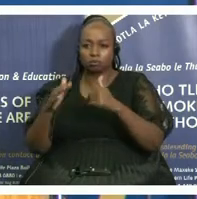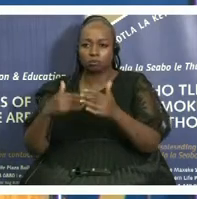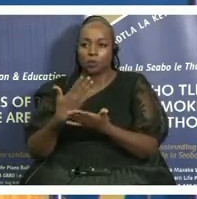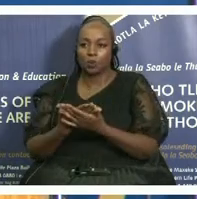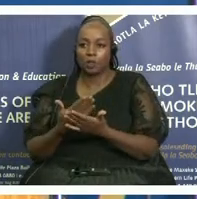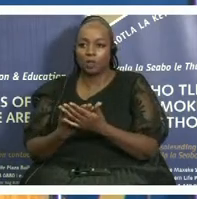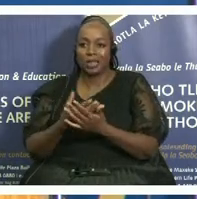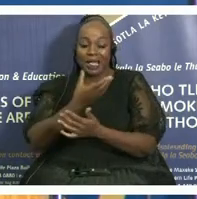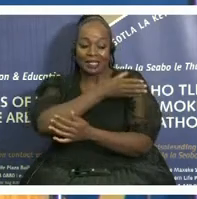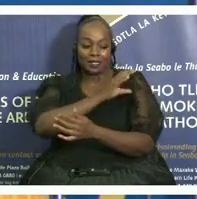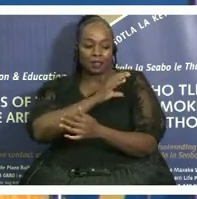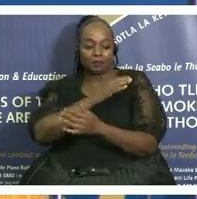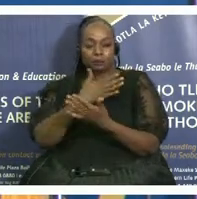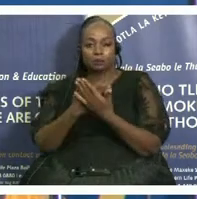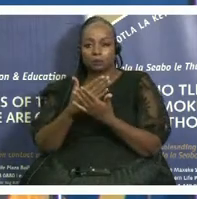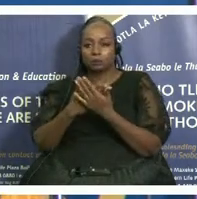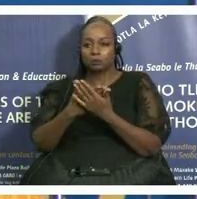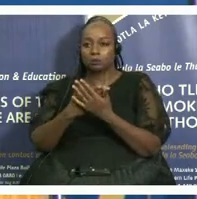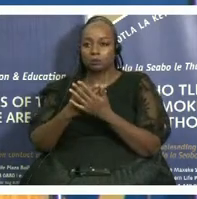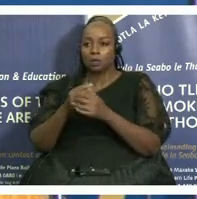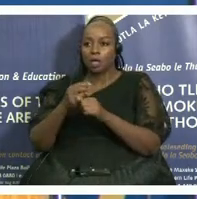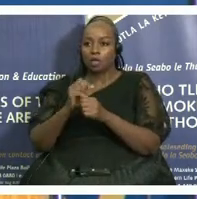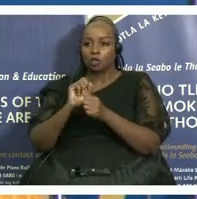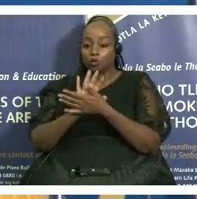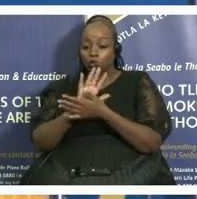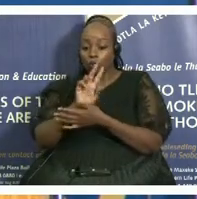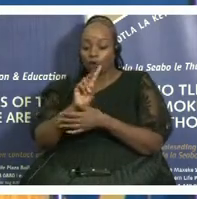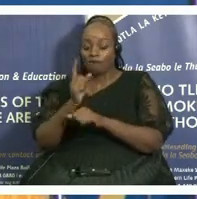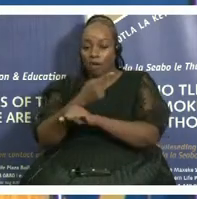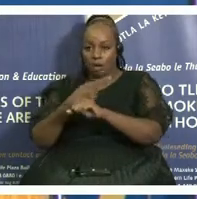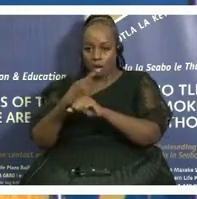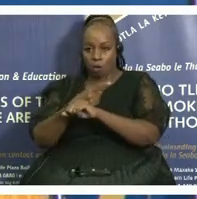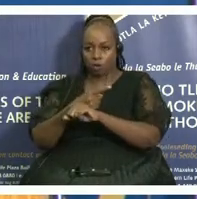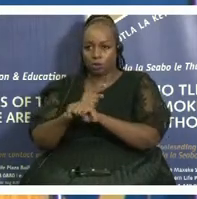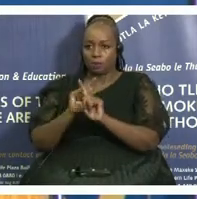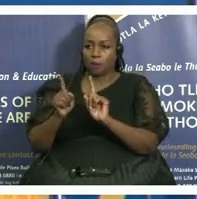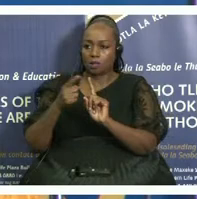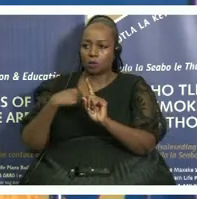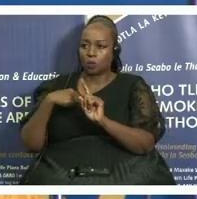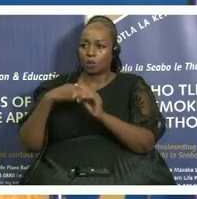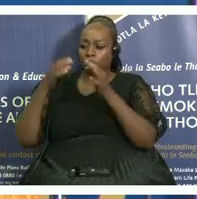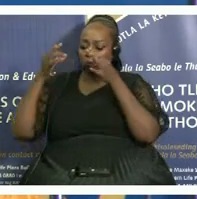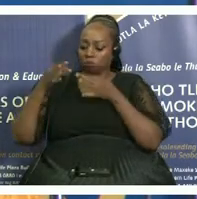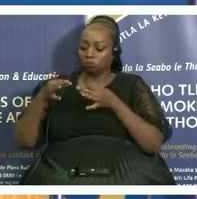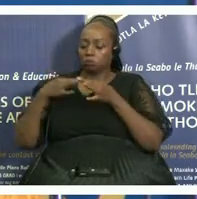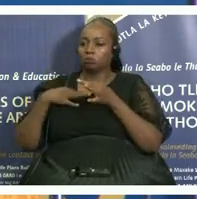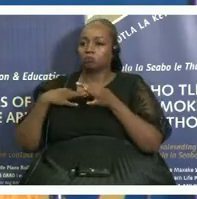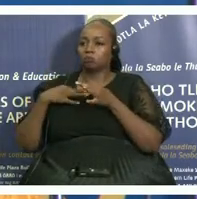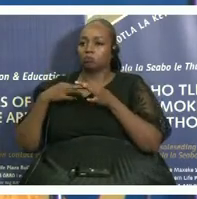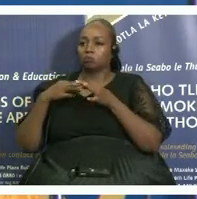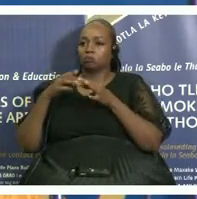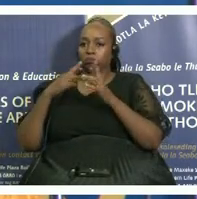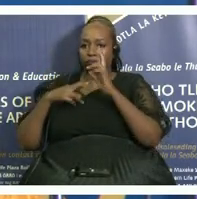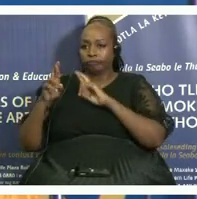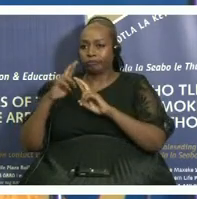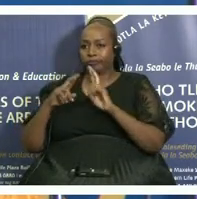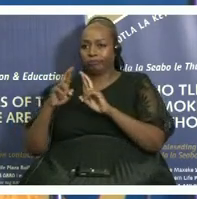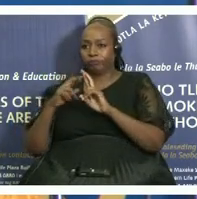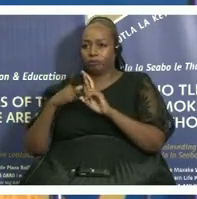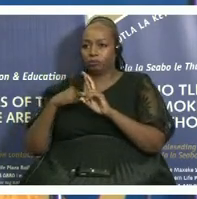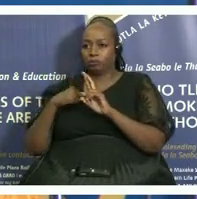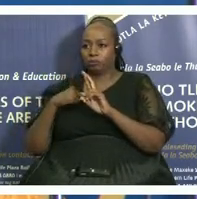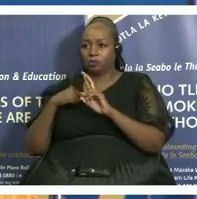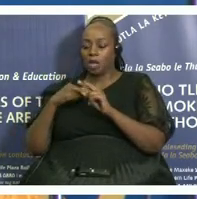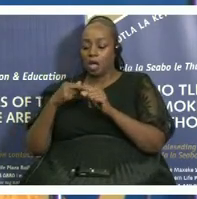operate on an extended 12-hour basis. We will conclude an efficiency review of these extended